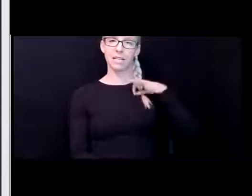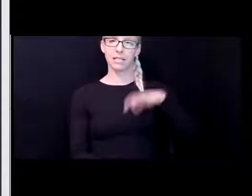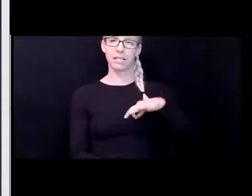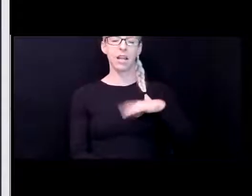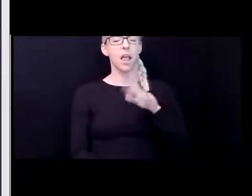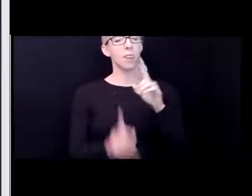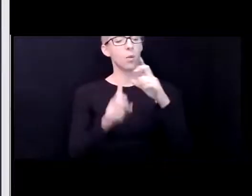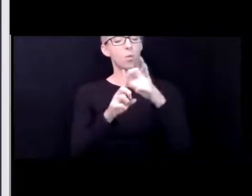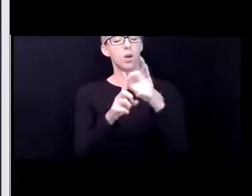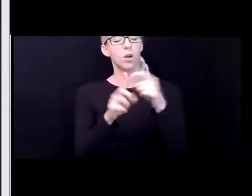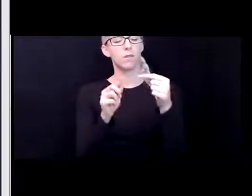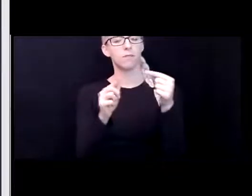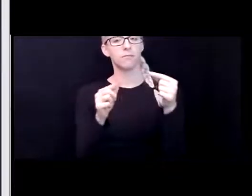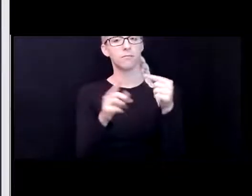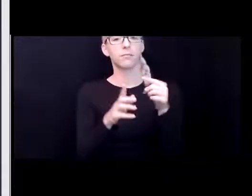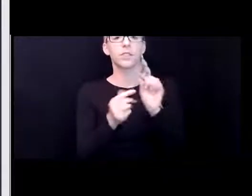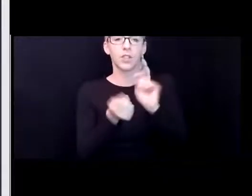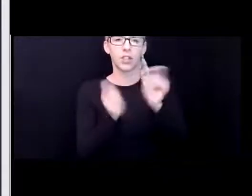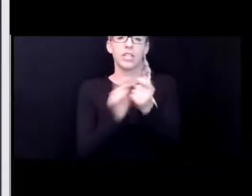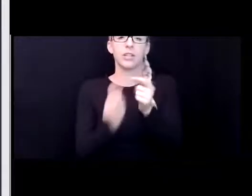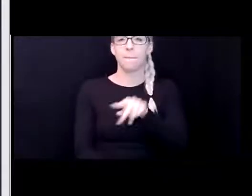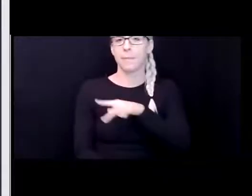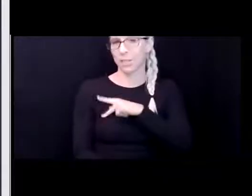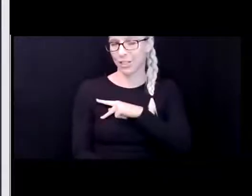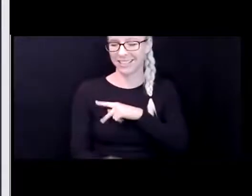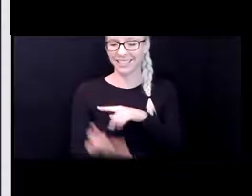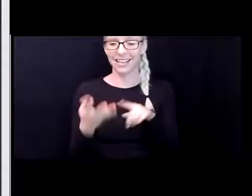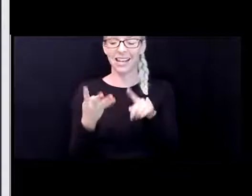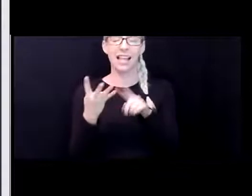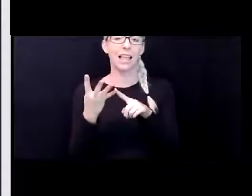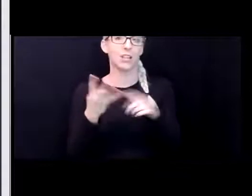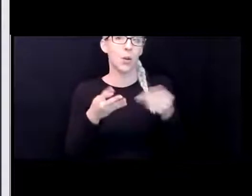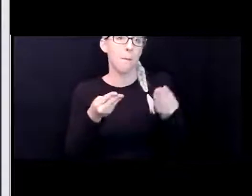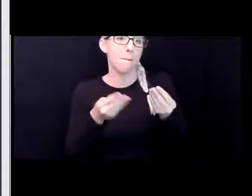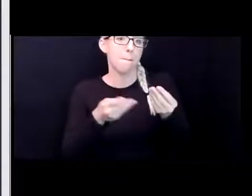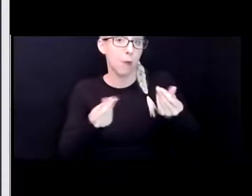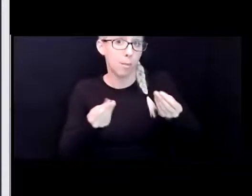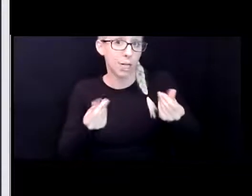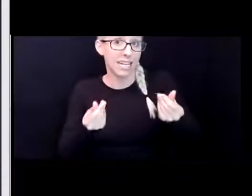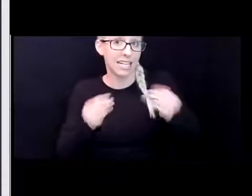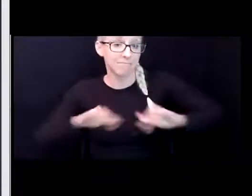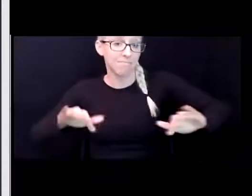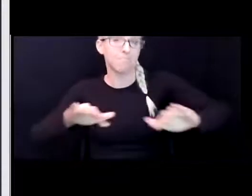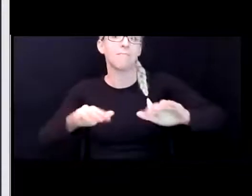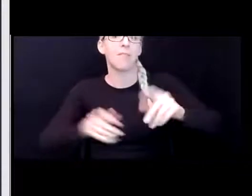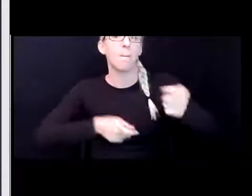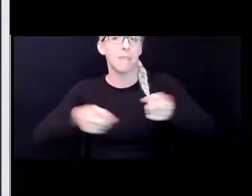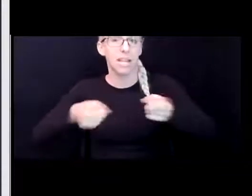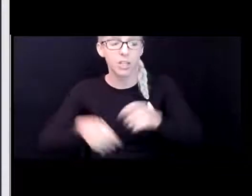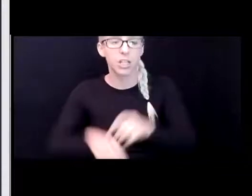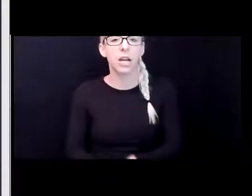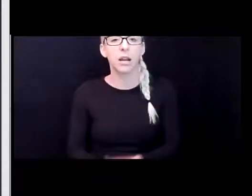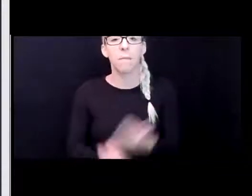personally. Managing property, so whether we're giving property away, we're disposing of it, we're